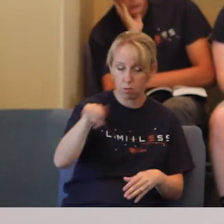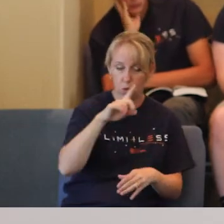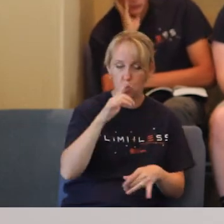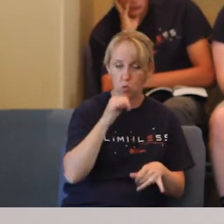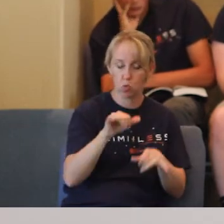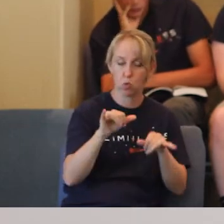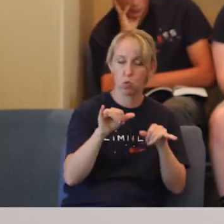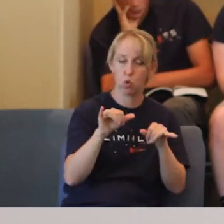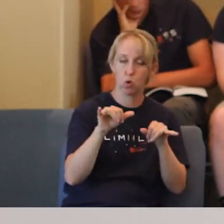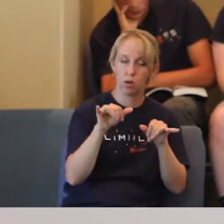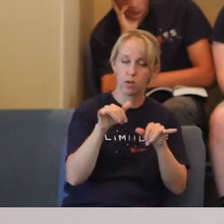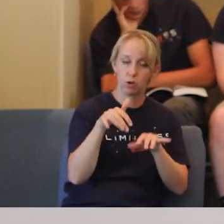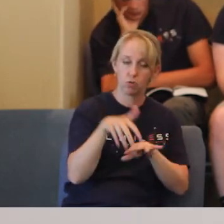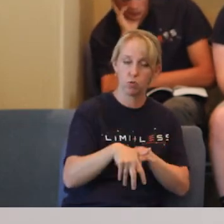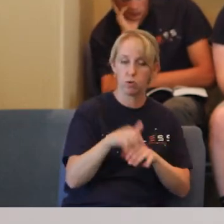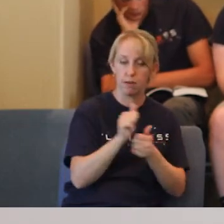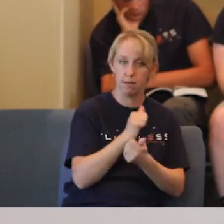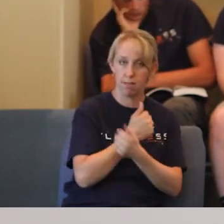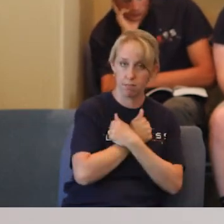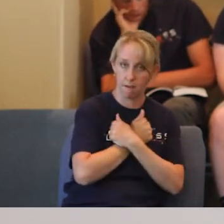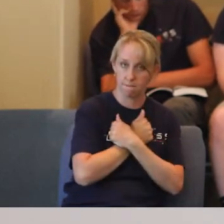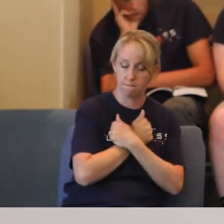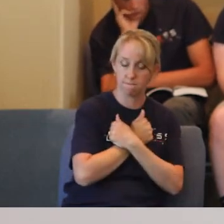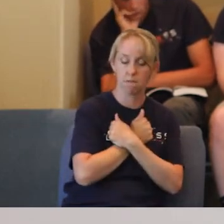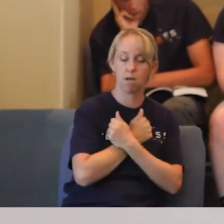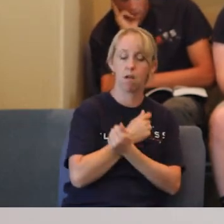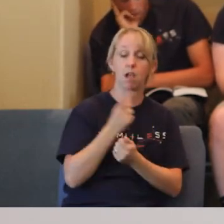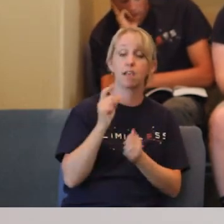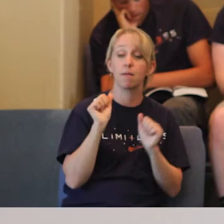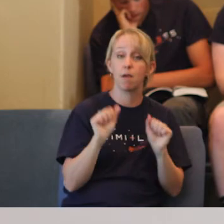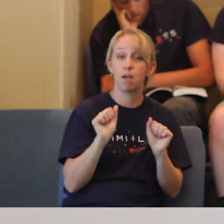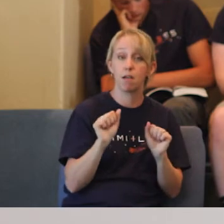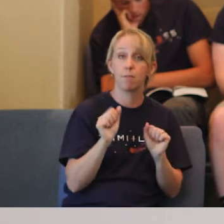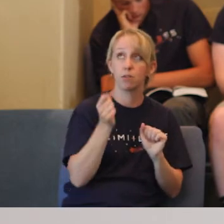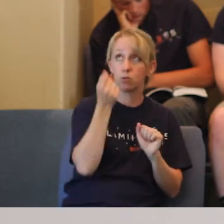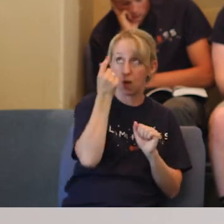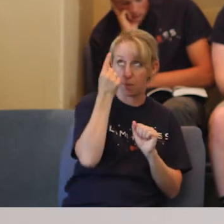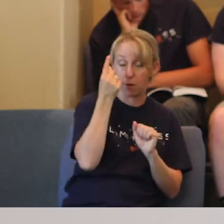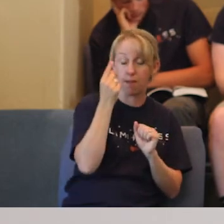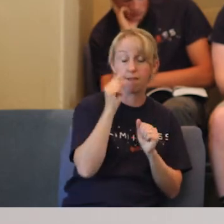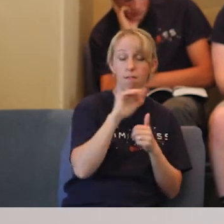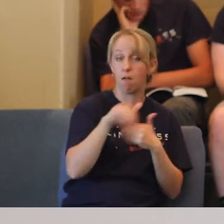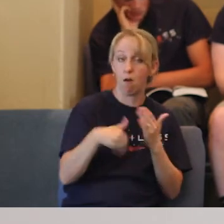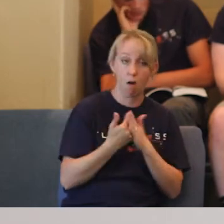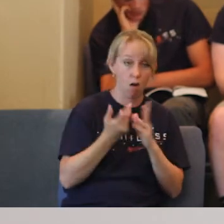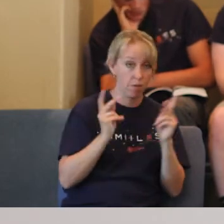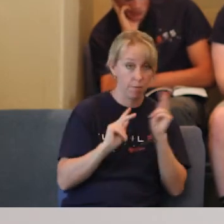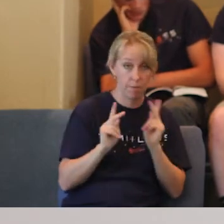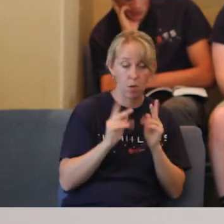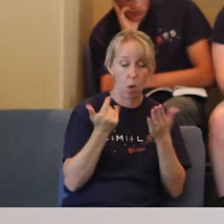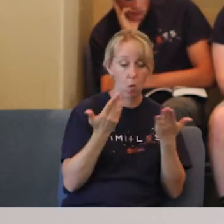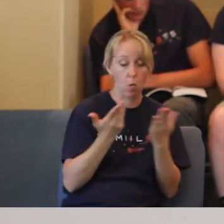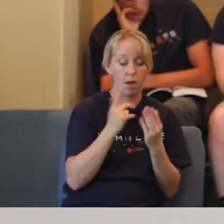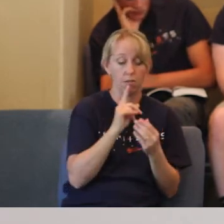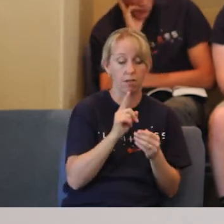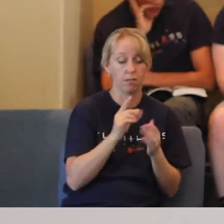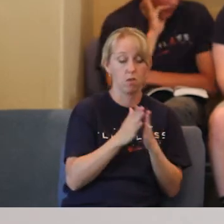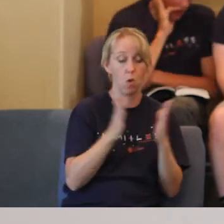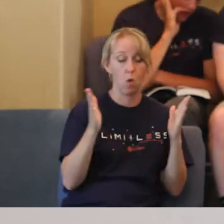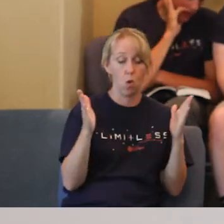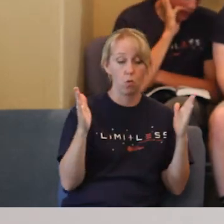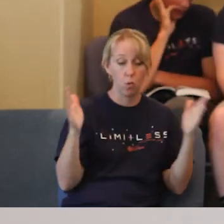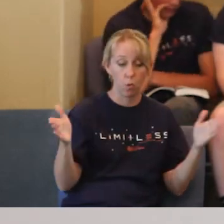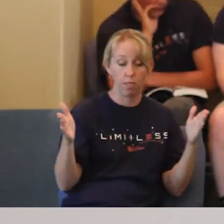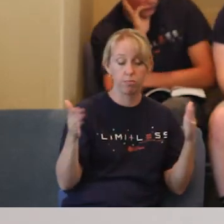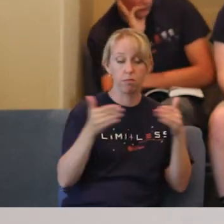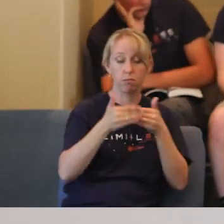may be able to comprehend with all the saints what is the width and length and depth and height, to know